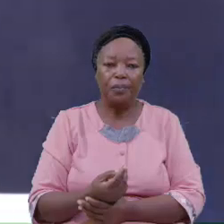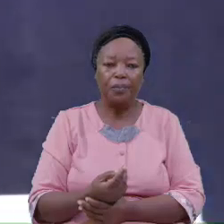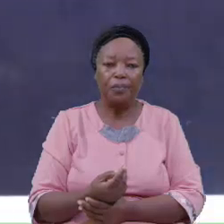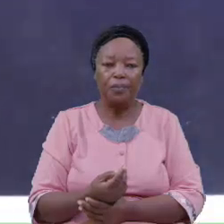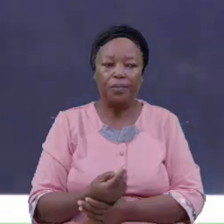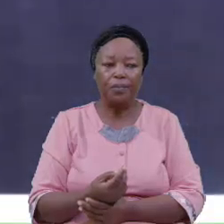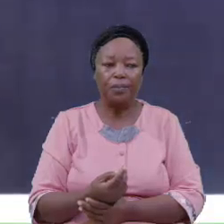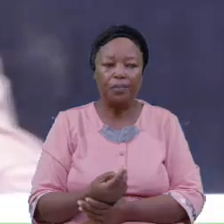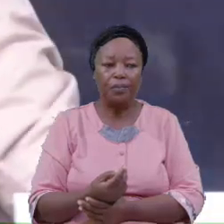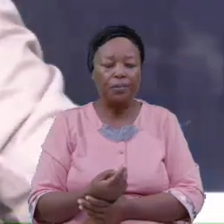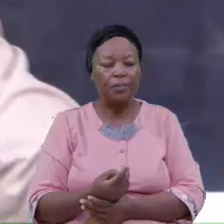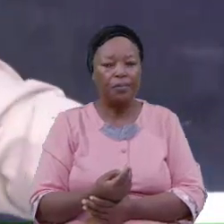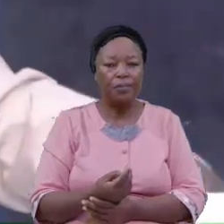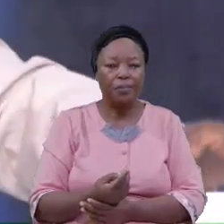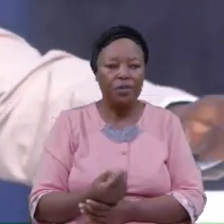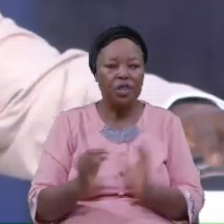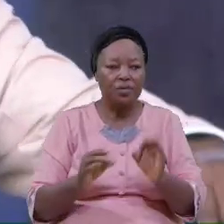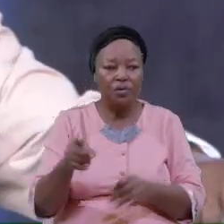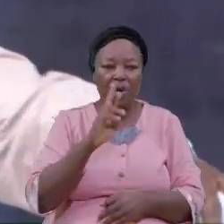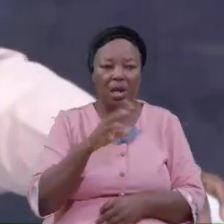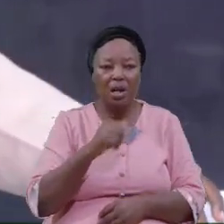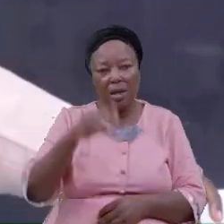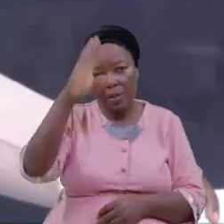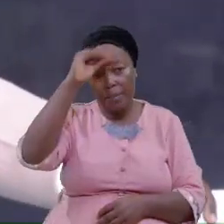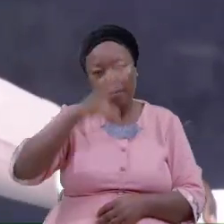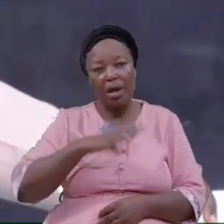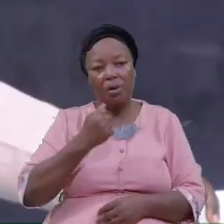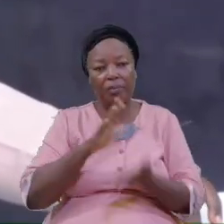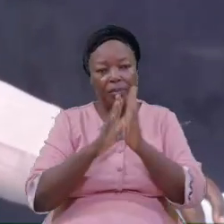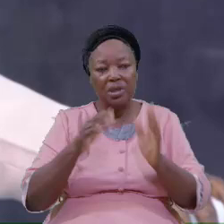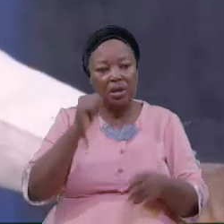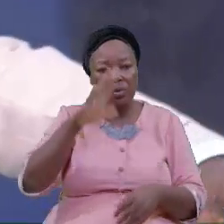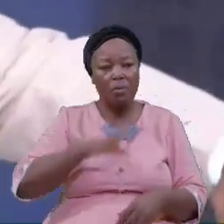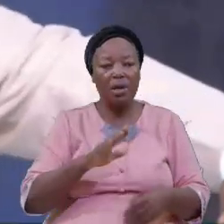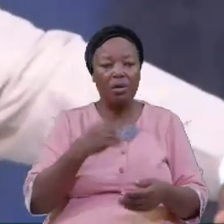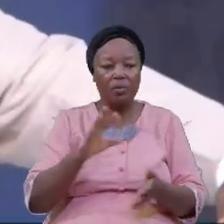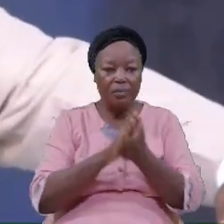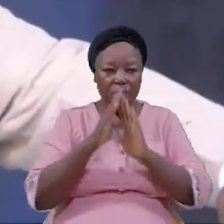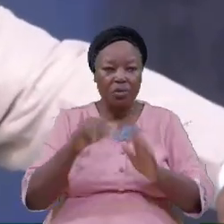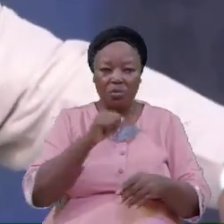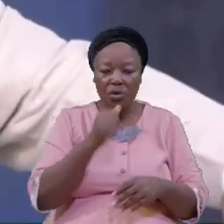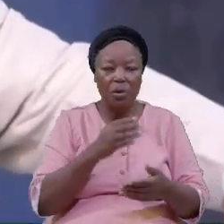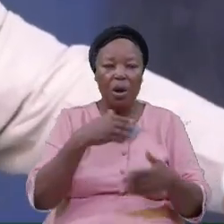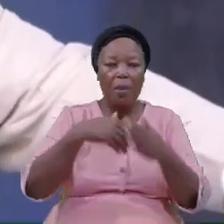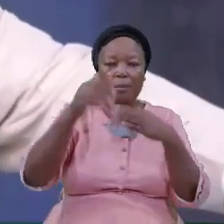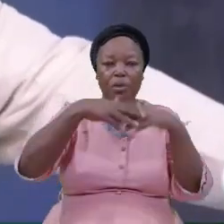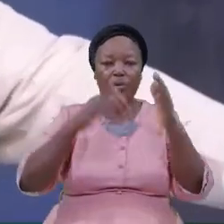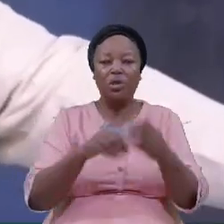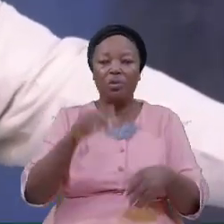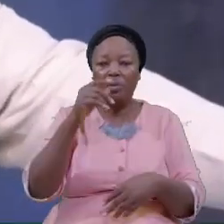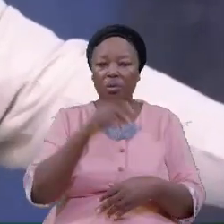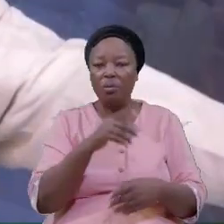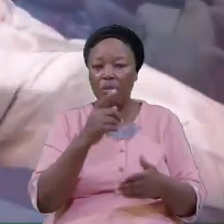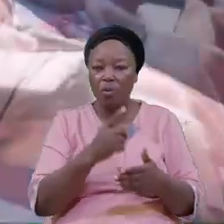If you're a man of peace, a woman of peace, you are not going to build up again what he has